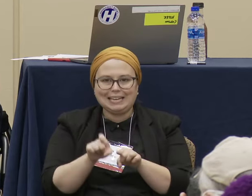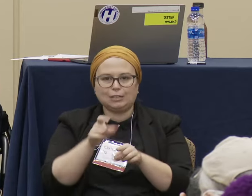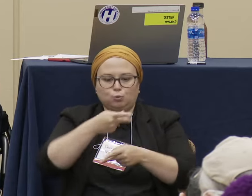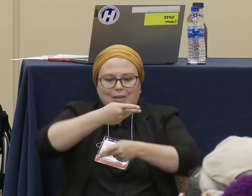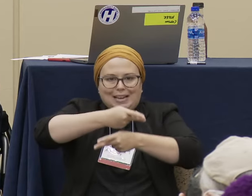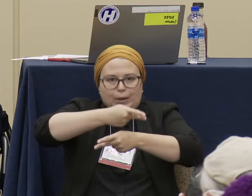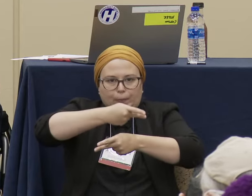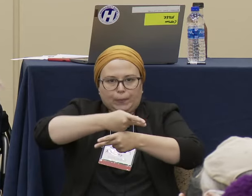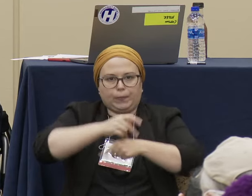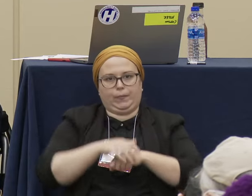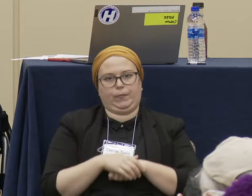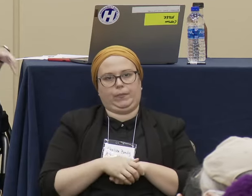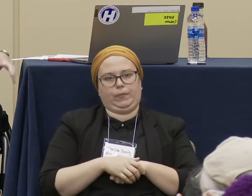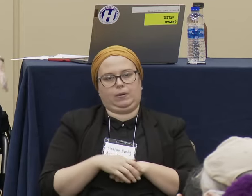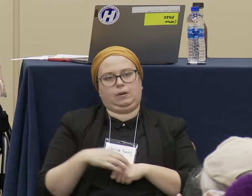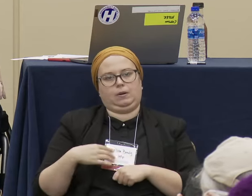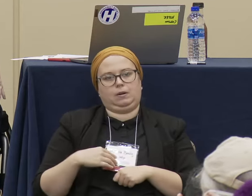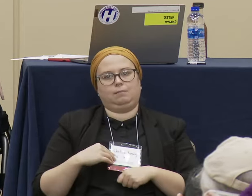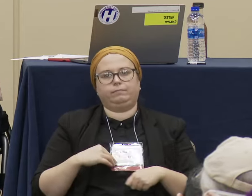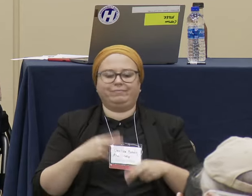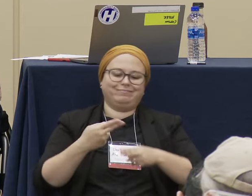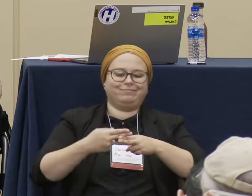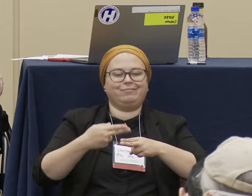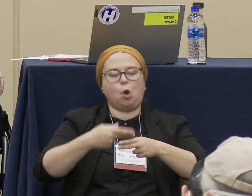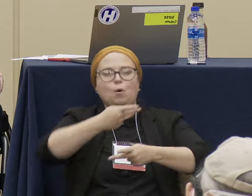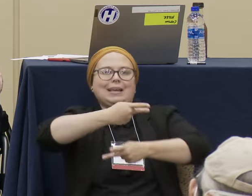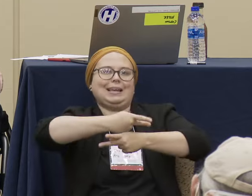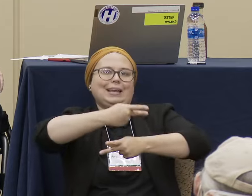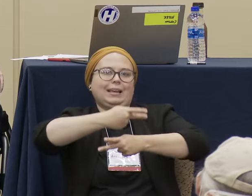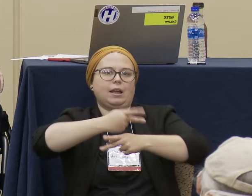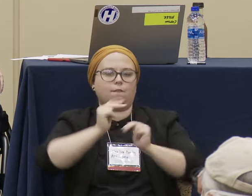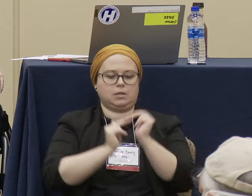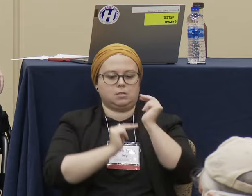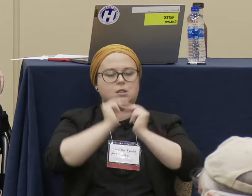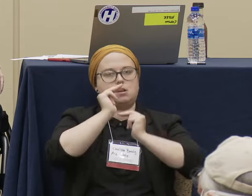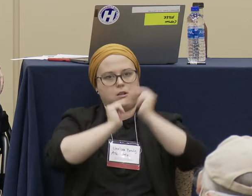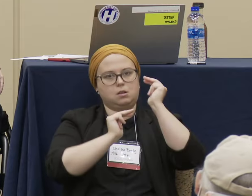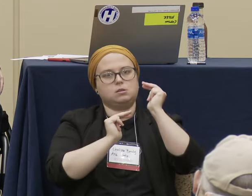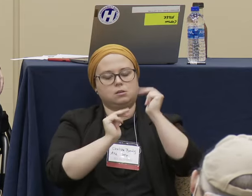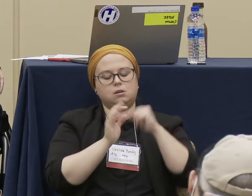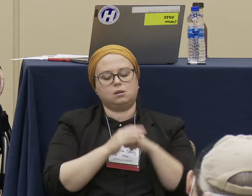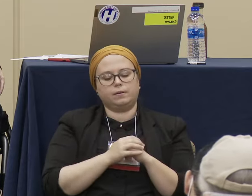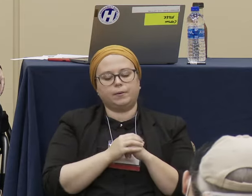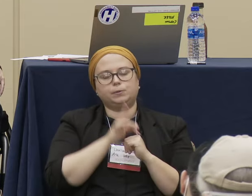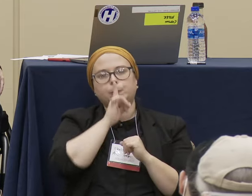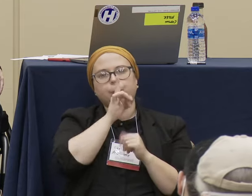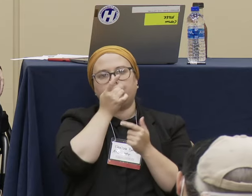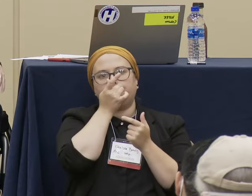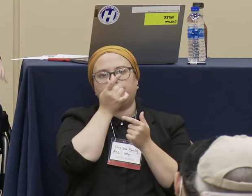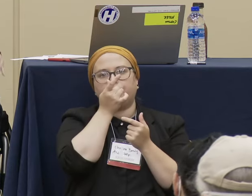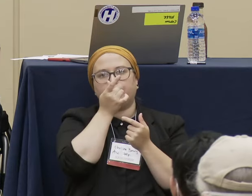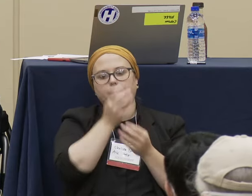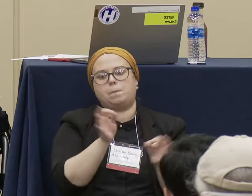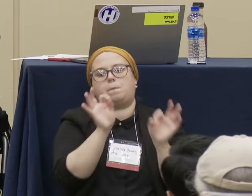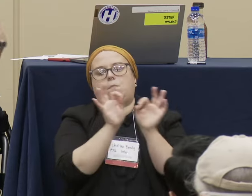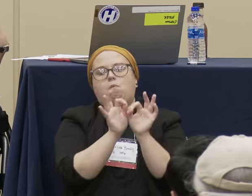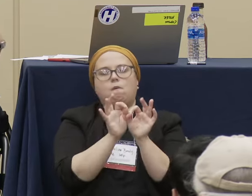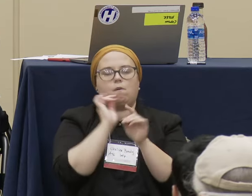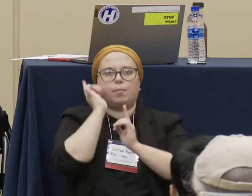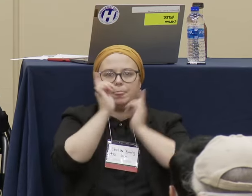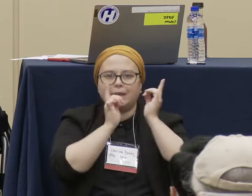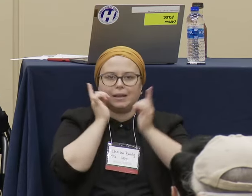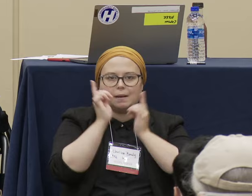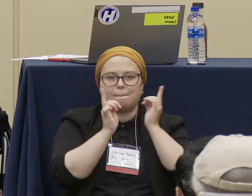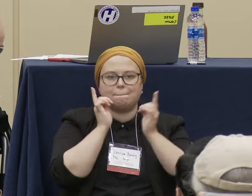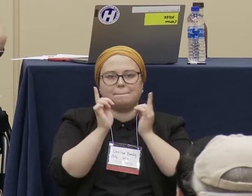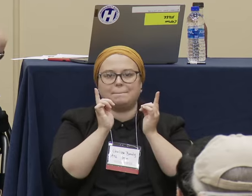are called you know, care facilities. And so it's really important to also think about the effective,